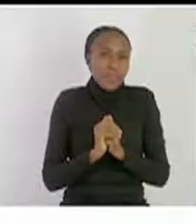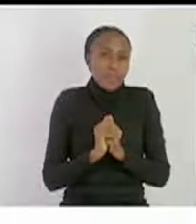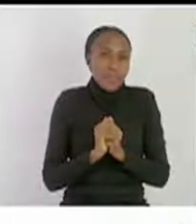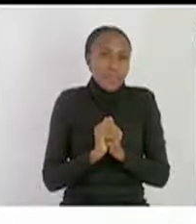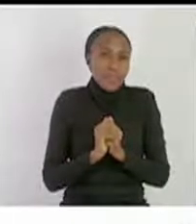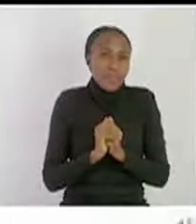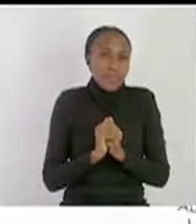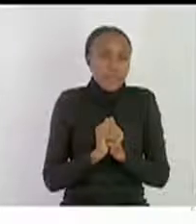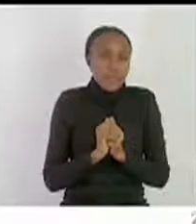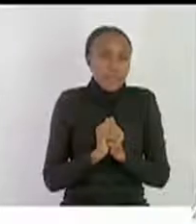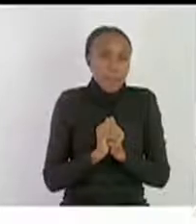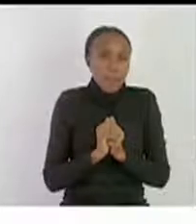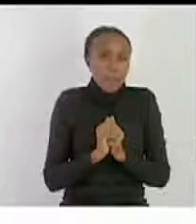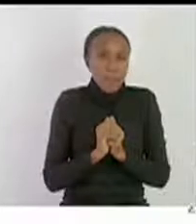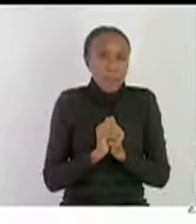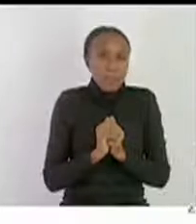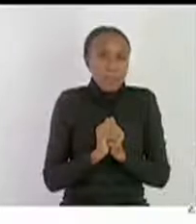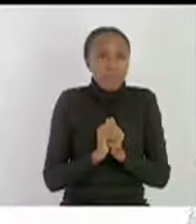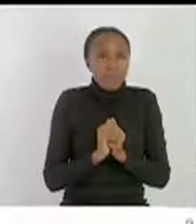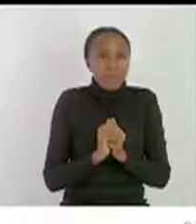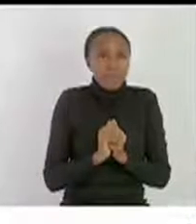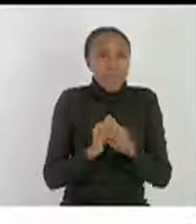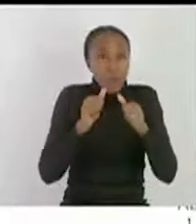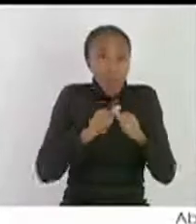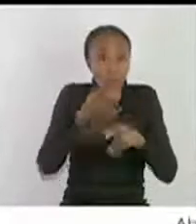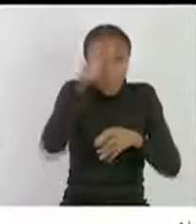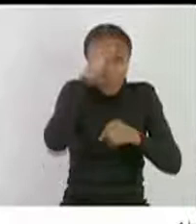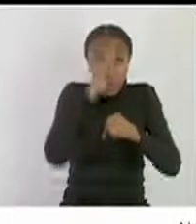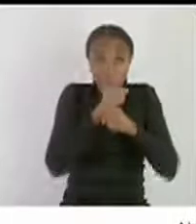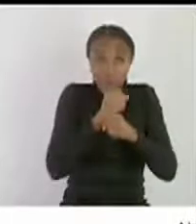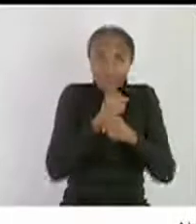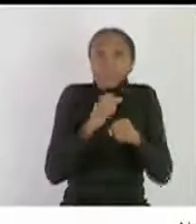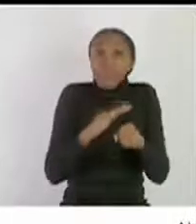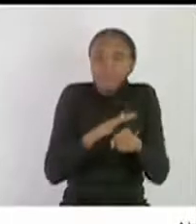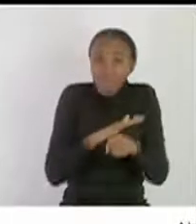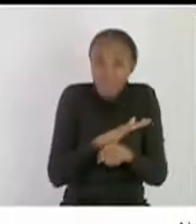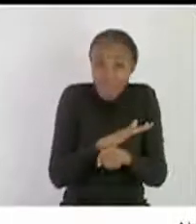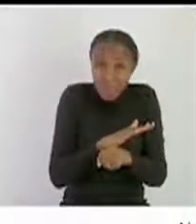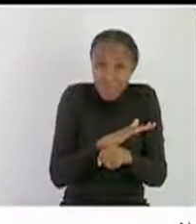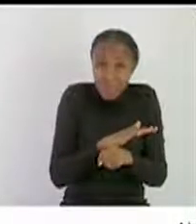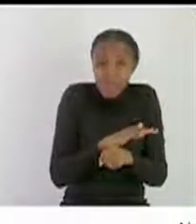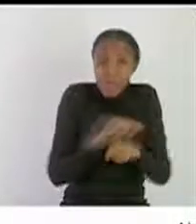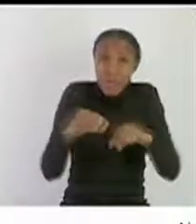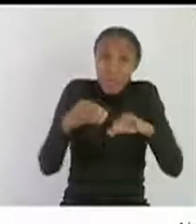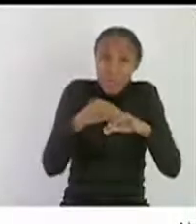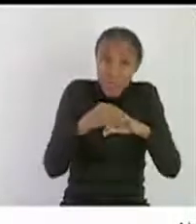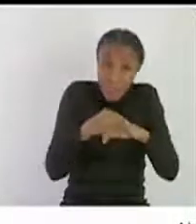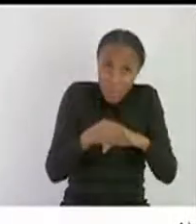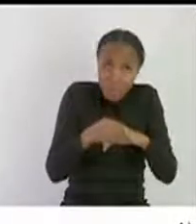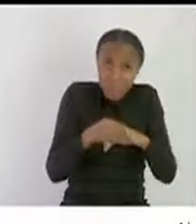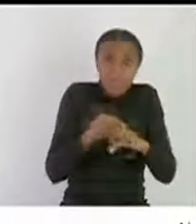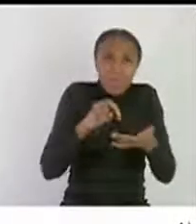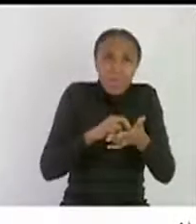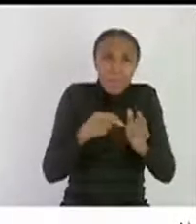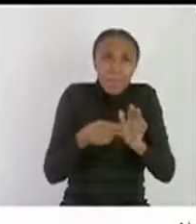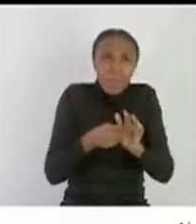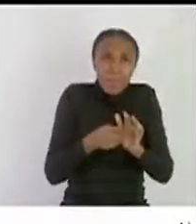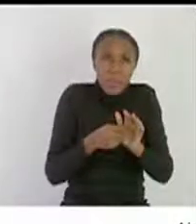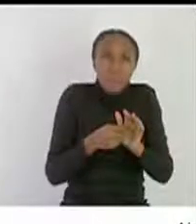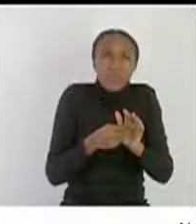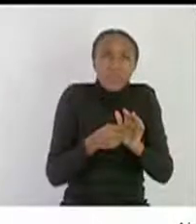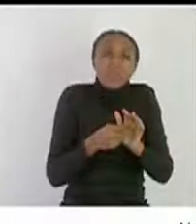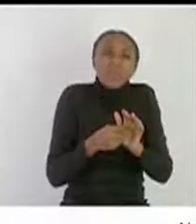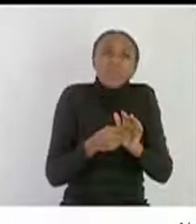visits. Being faithful to your partner in marriage means that you are saving your family